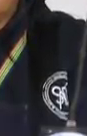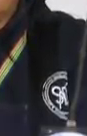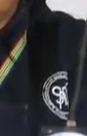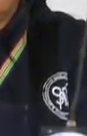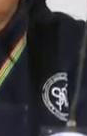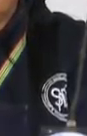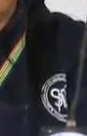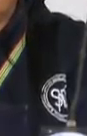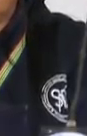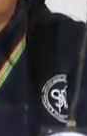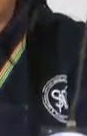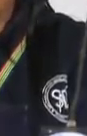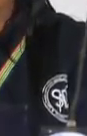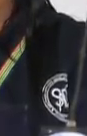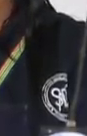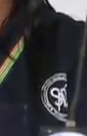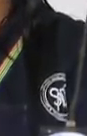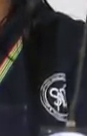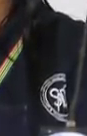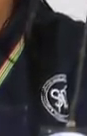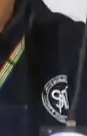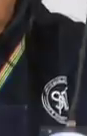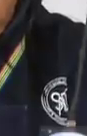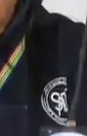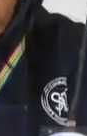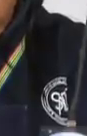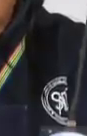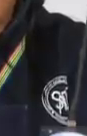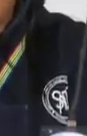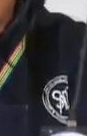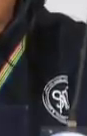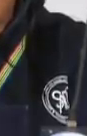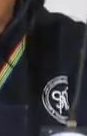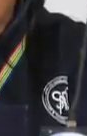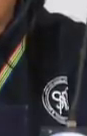respective institutions have put in place.